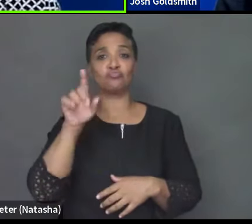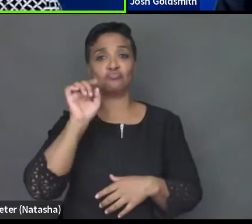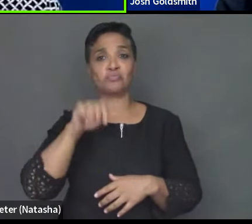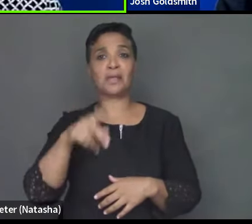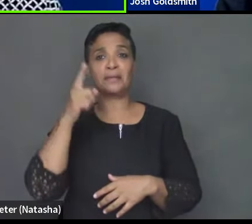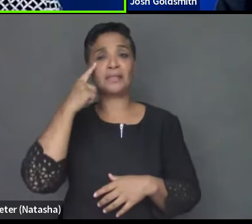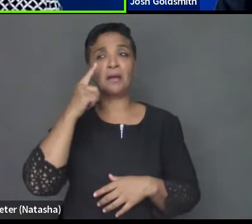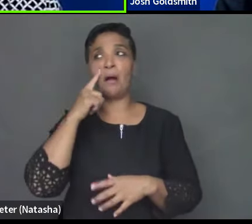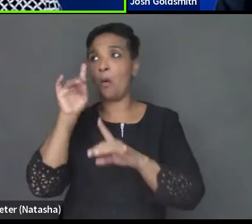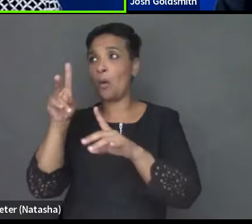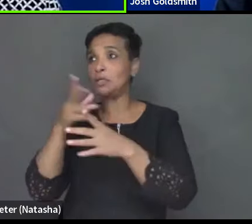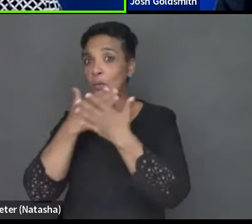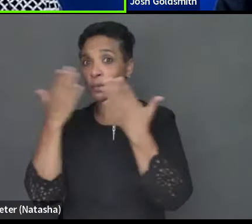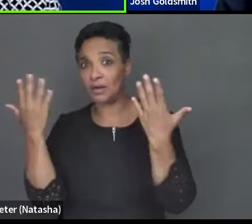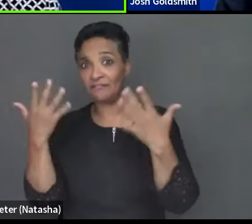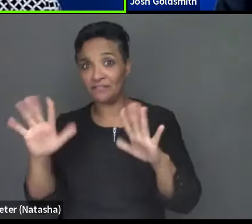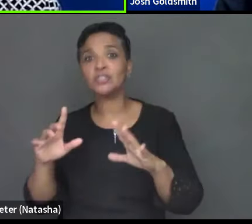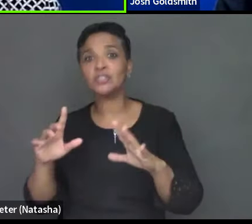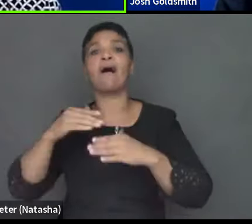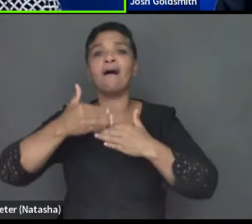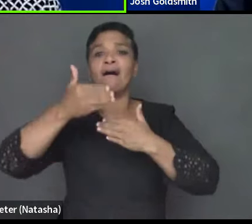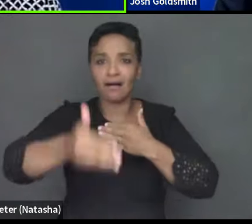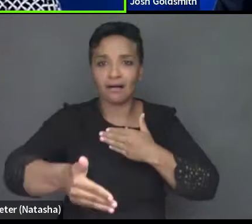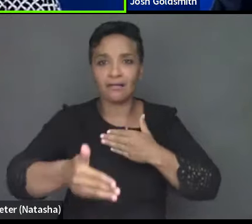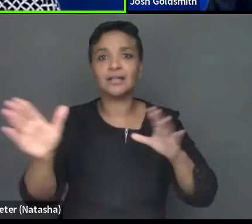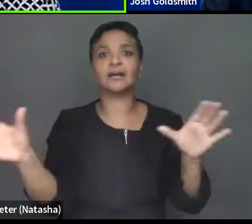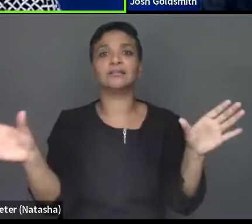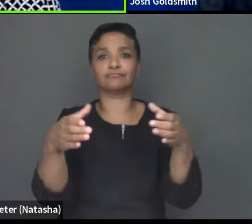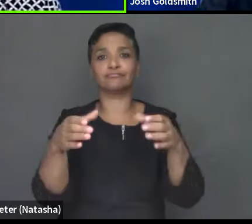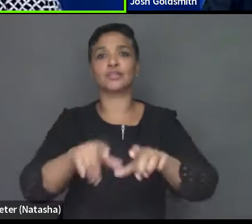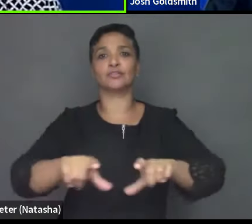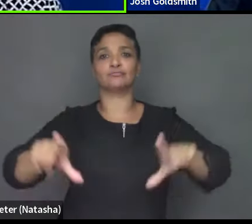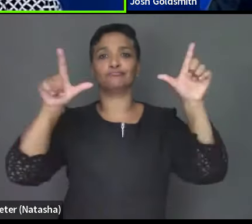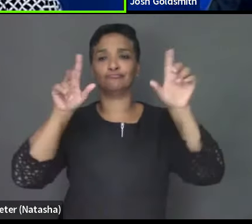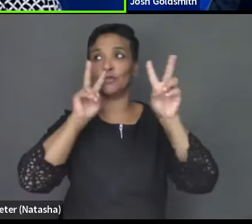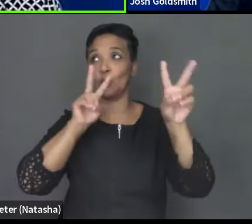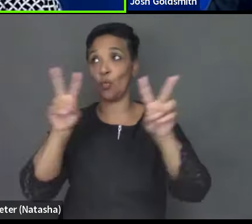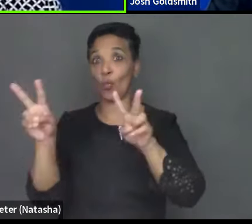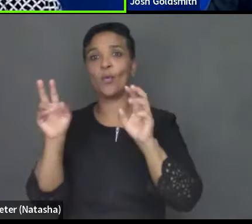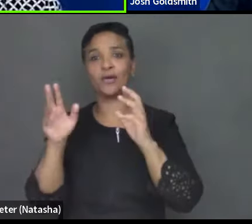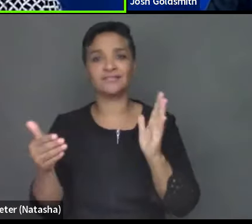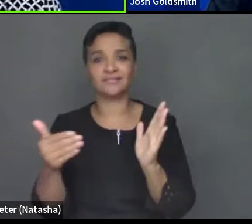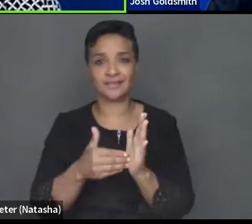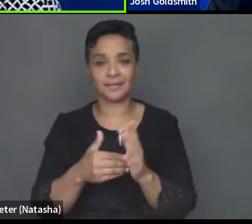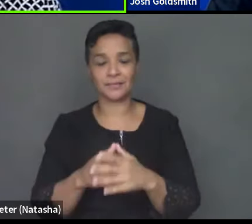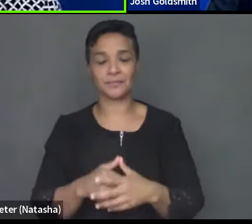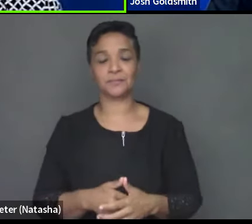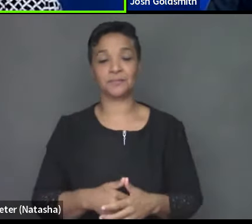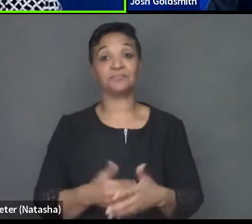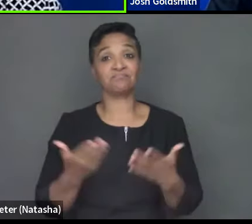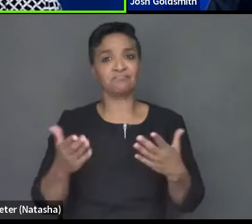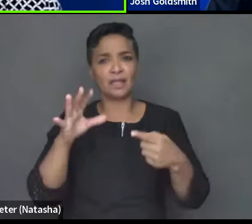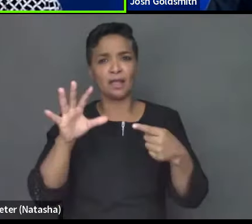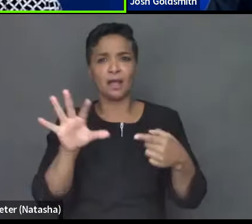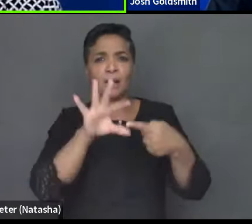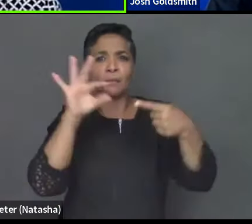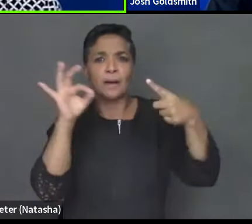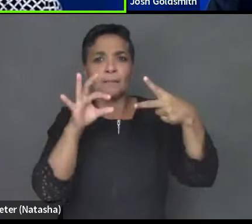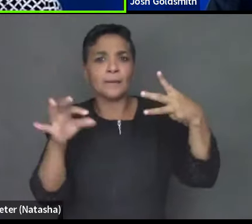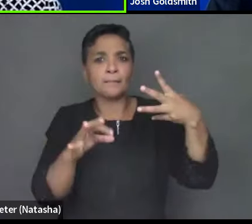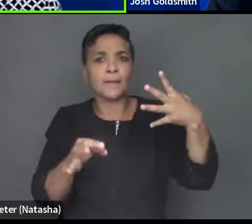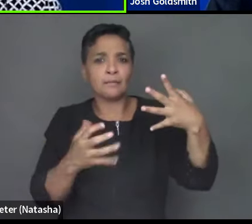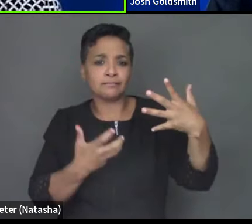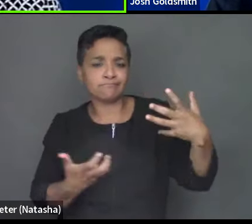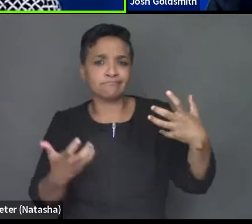everything once the summit is done. So for those presentations that you choose to attend, how do you make the most of